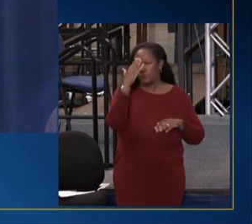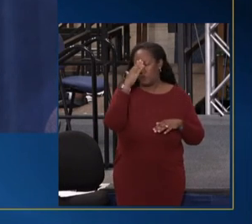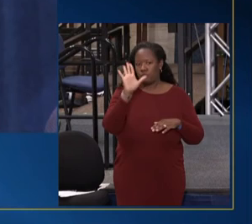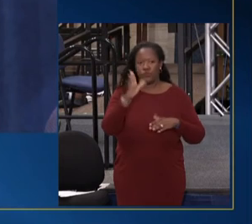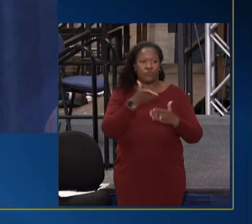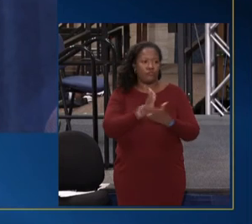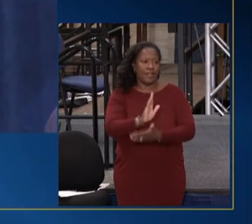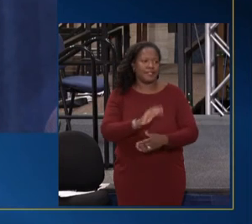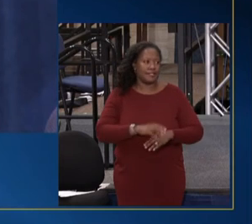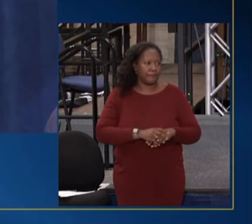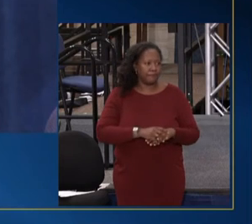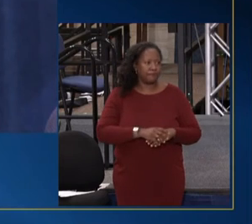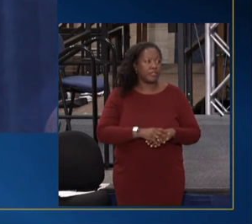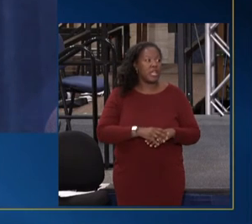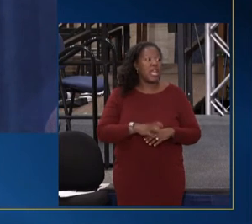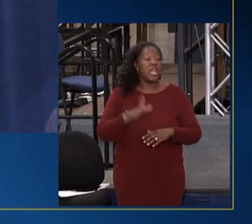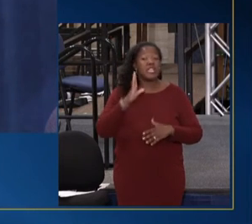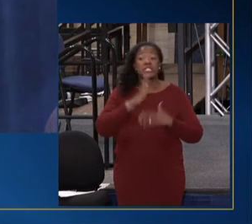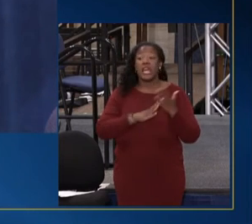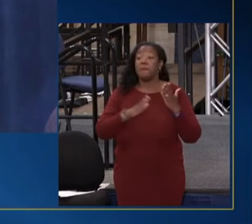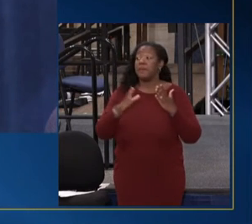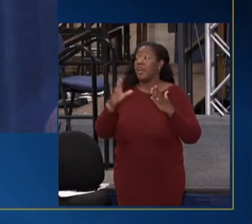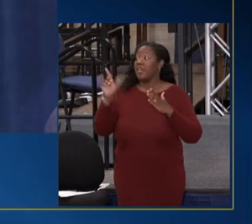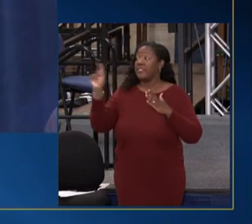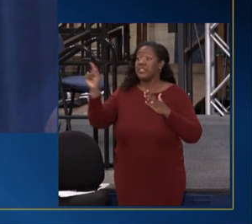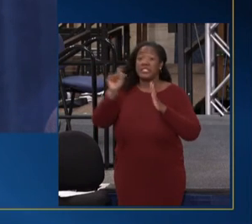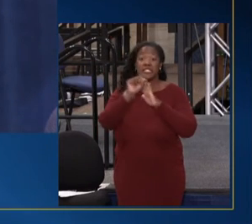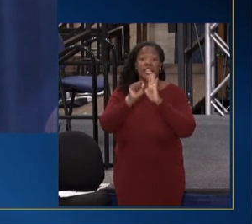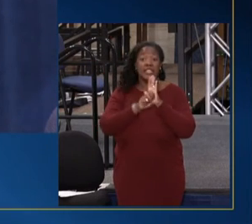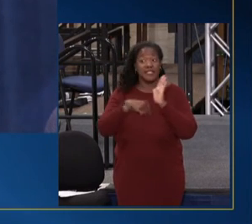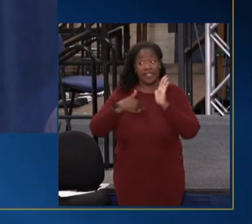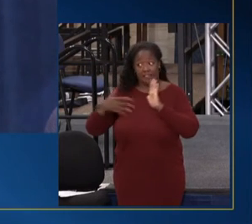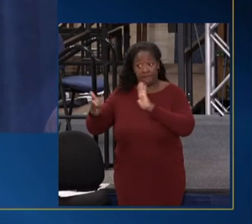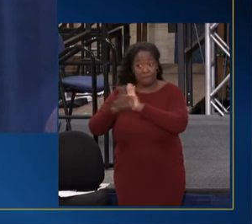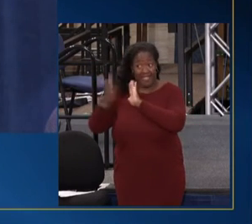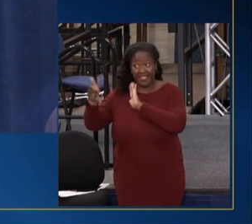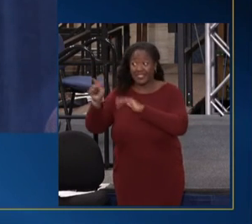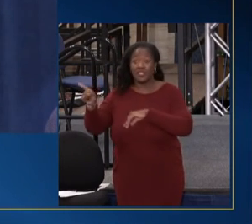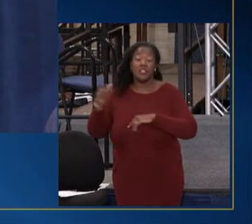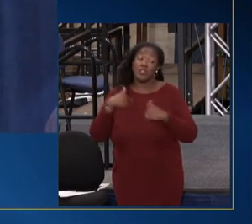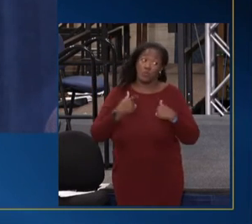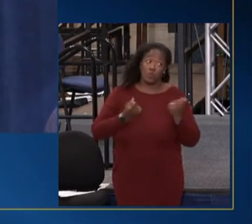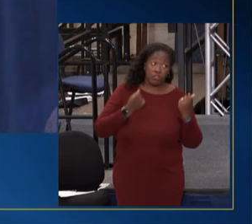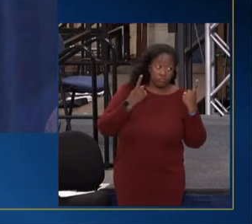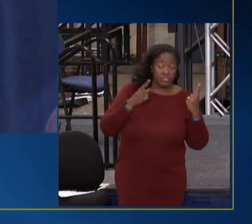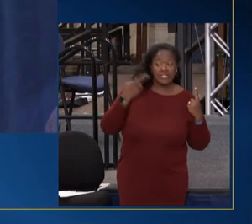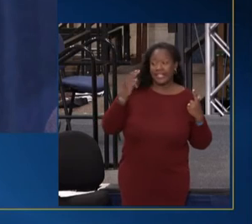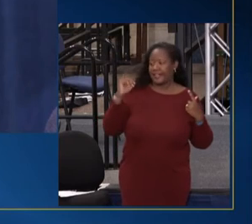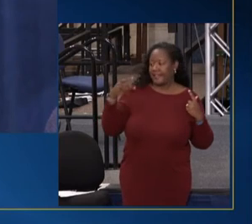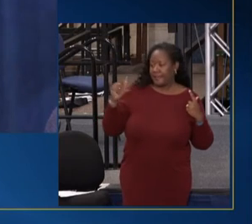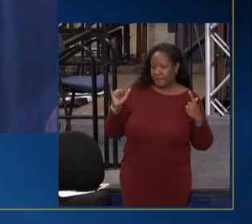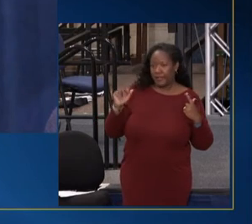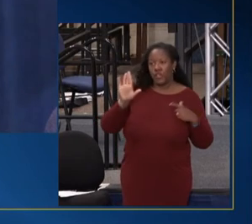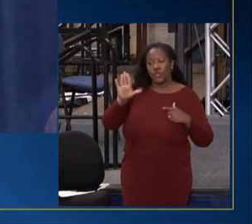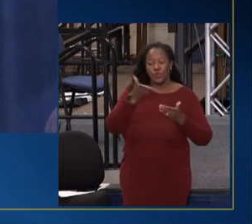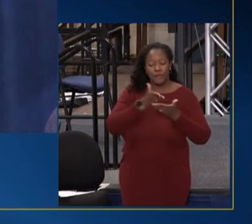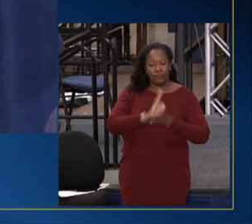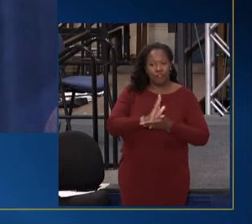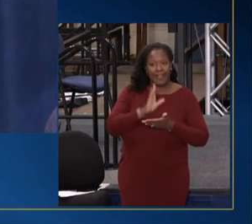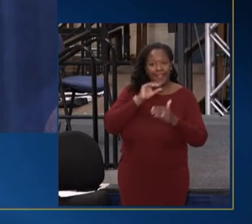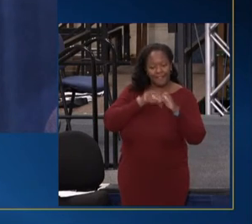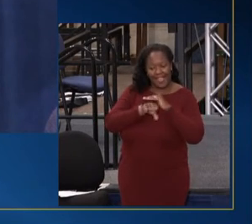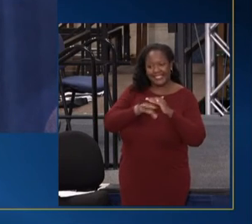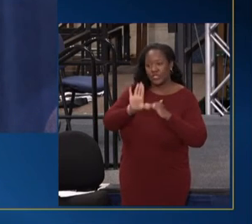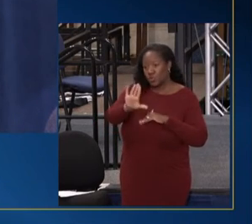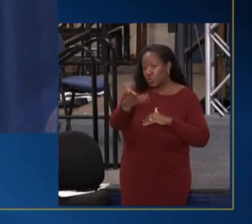care is being transitioned out in some of these states where bans are taking effect, understanding, you know, HIPAA as a law gives you a right of access to your own information